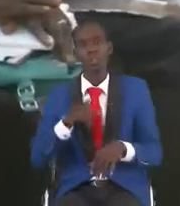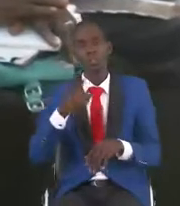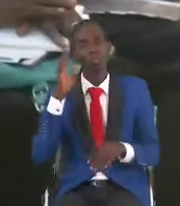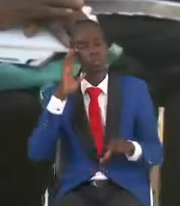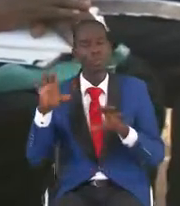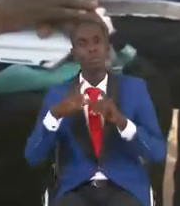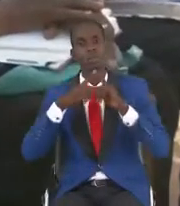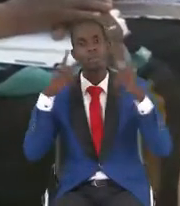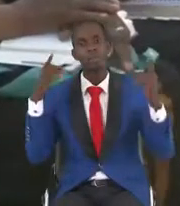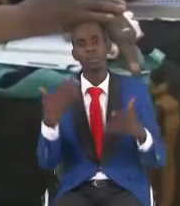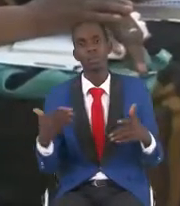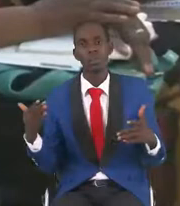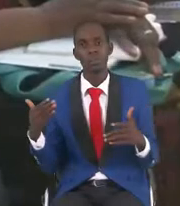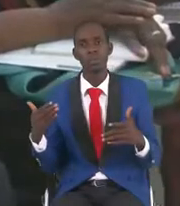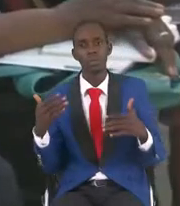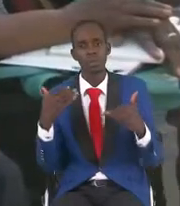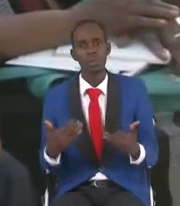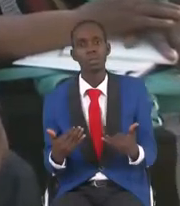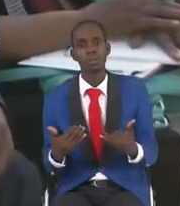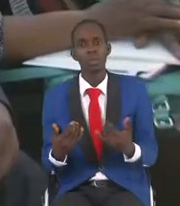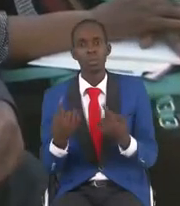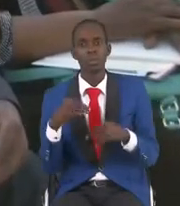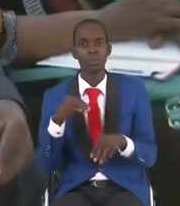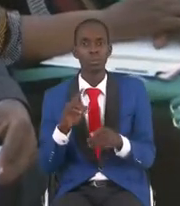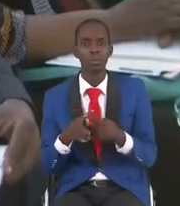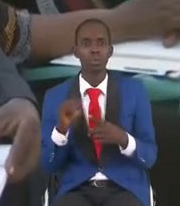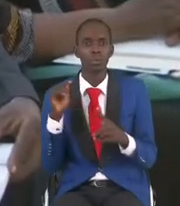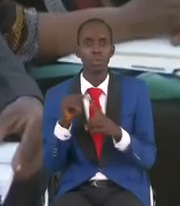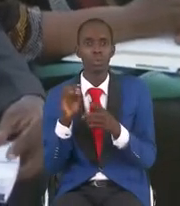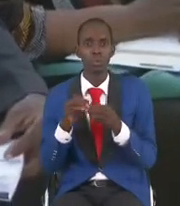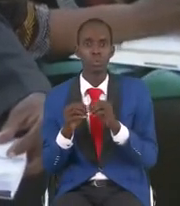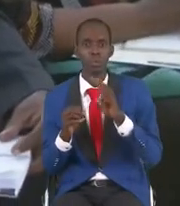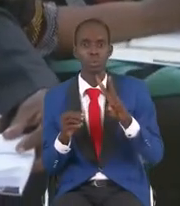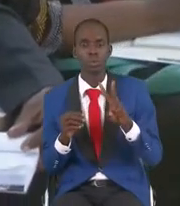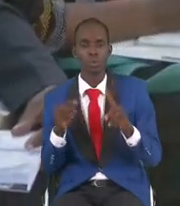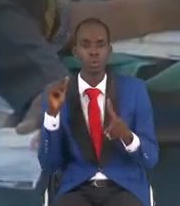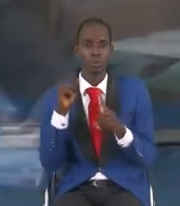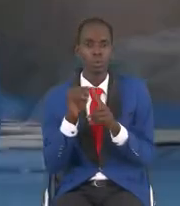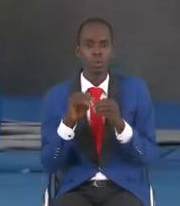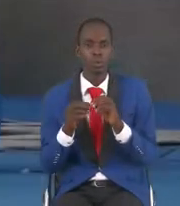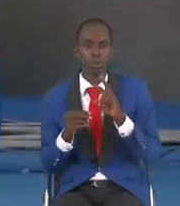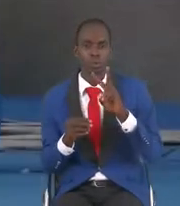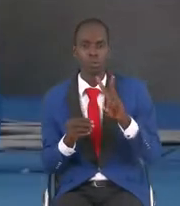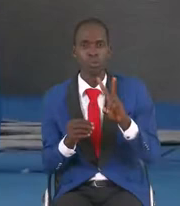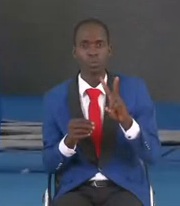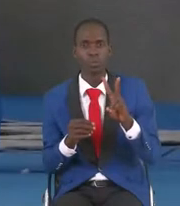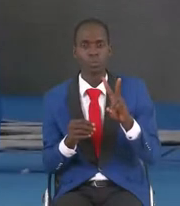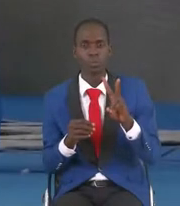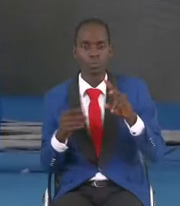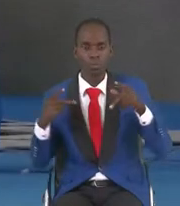exploits. Let's come now to point number two. Point number two, we're talking about